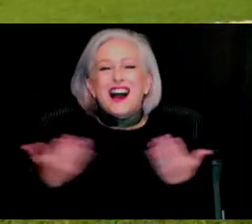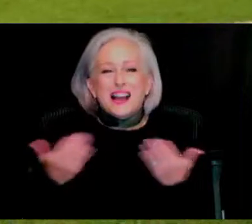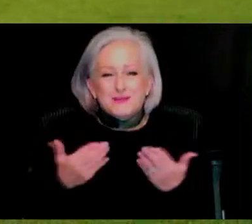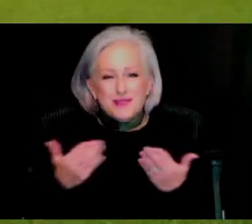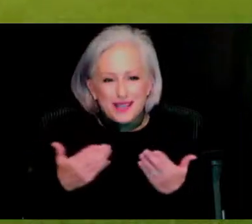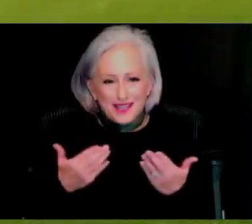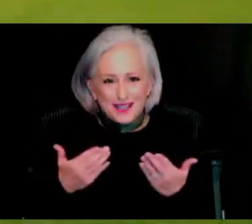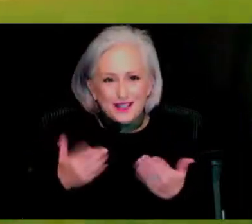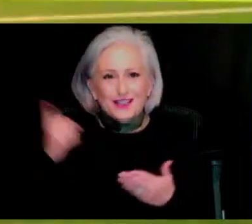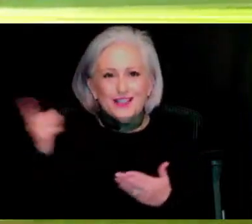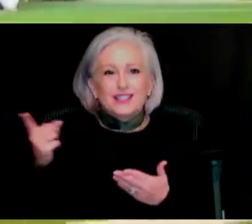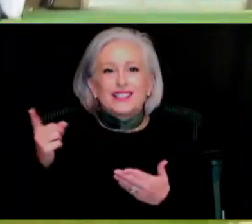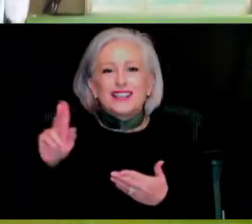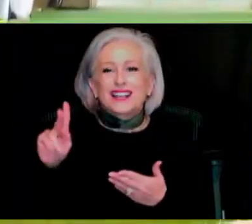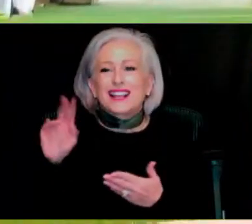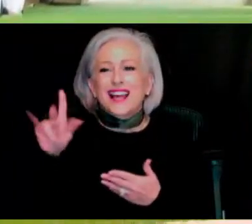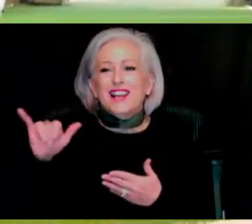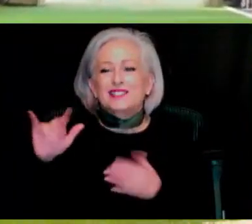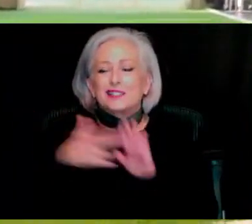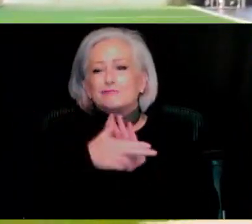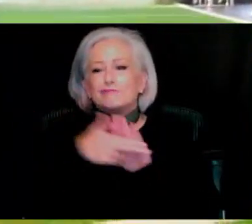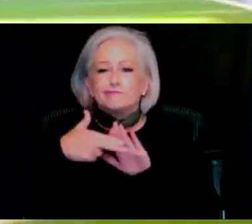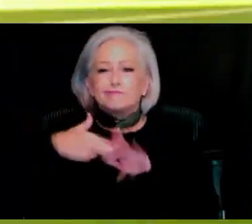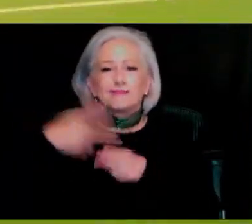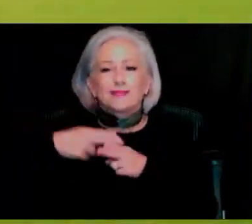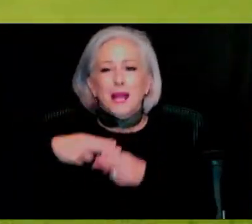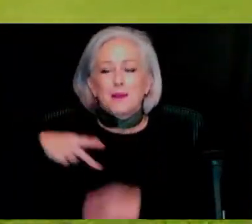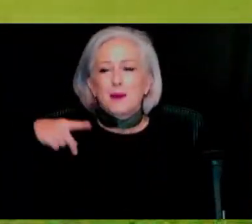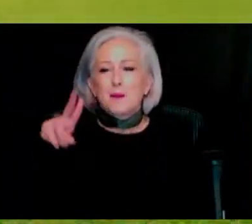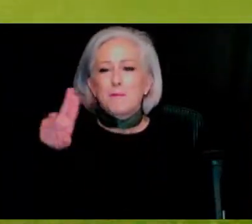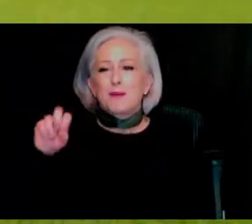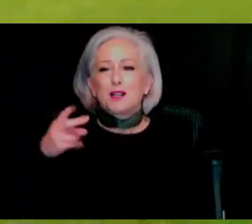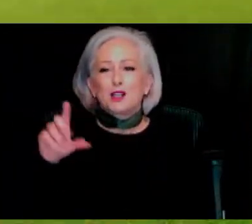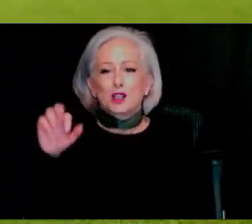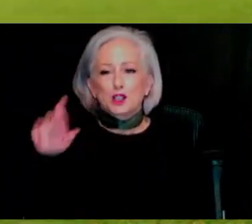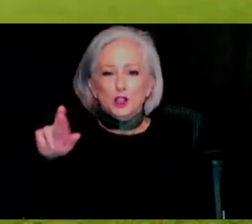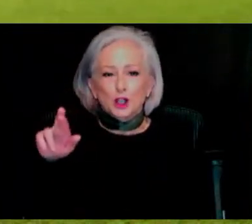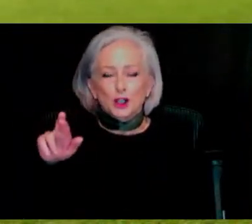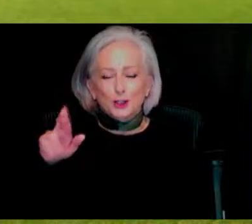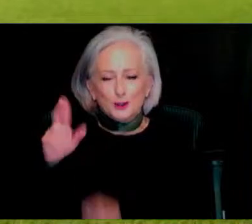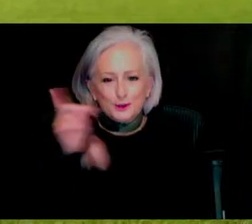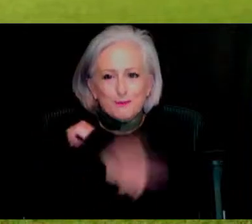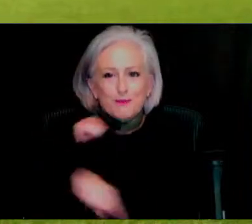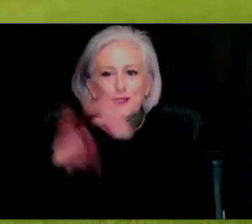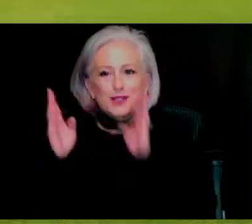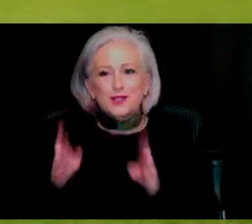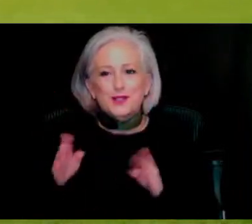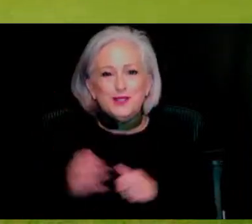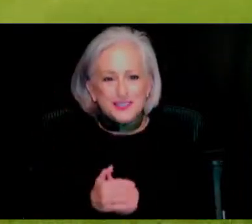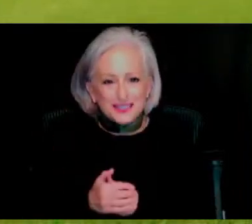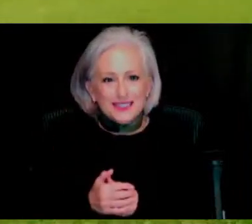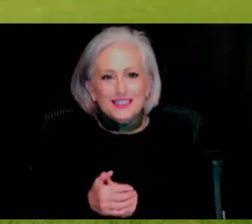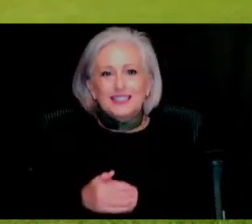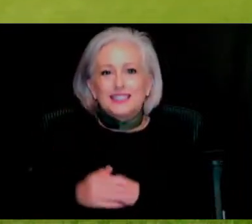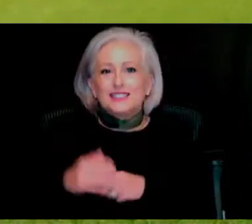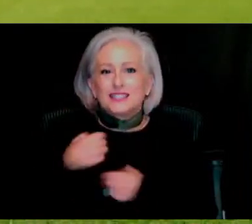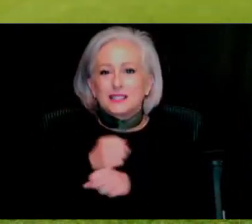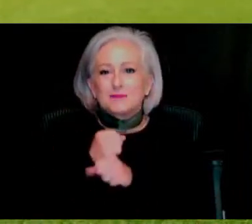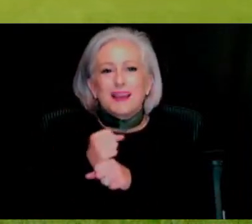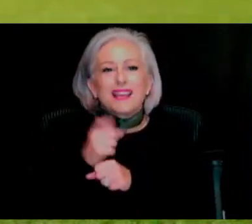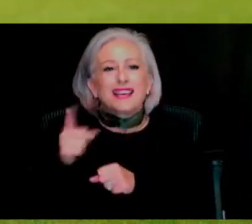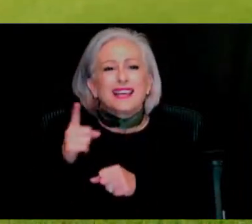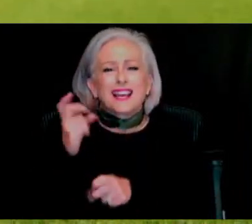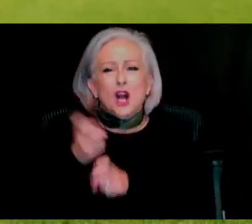Punisher. Yep. She is talking me through planks. Every time you do that, you're making it harder. Kelsey. I'm making it better. Oh my